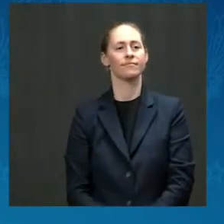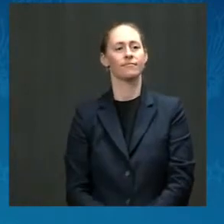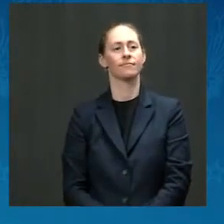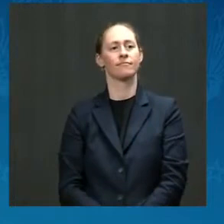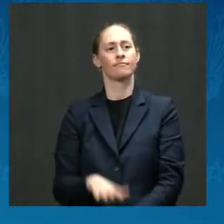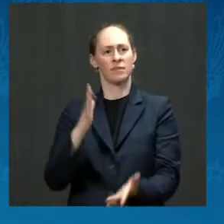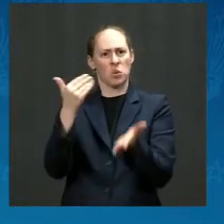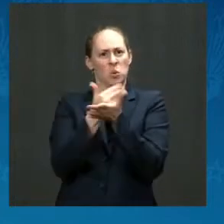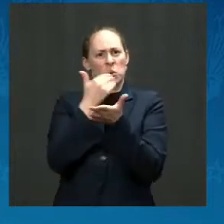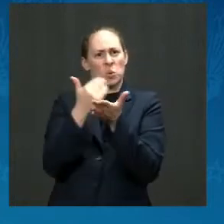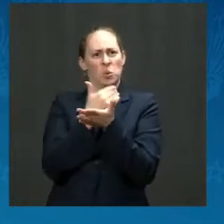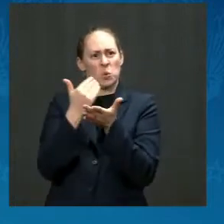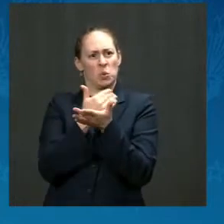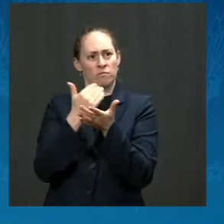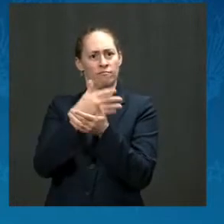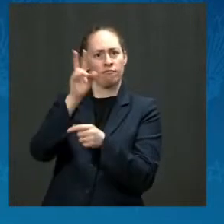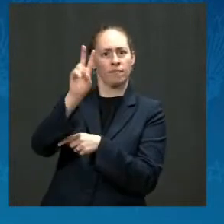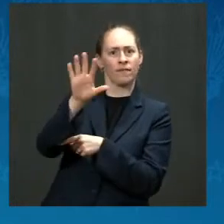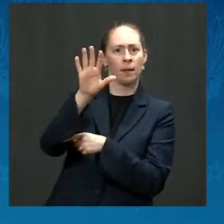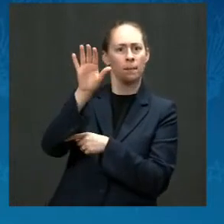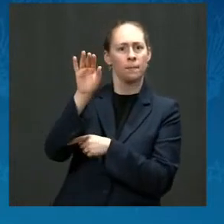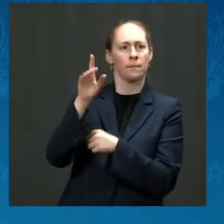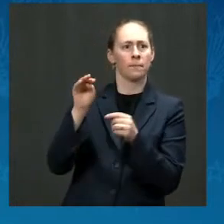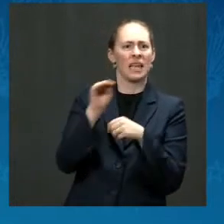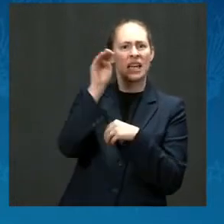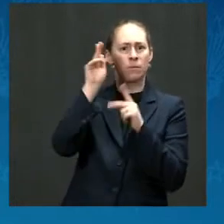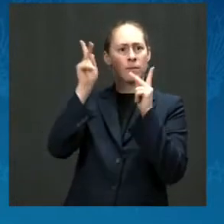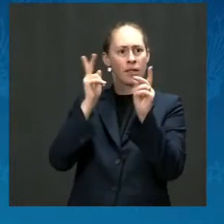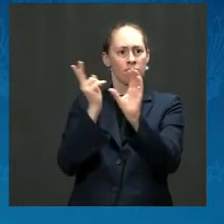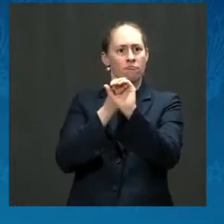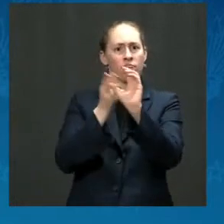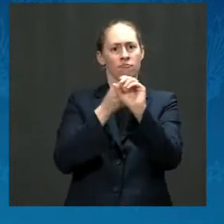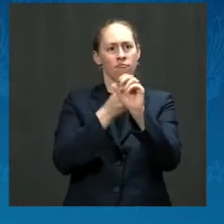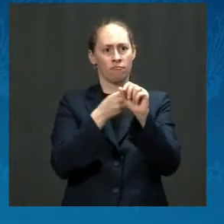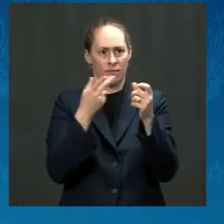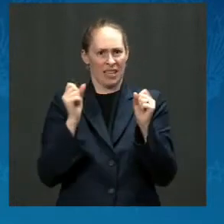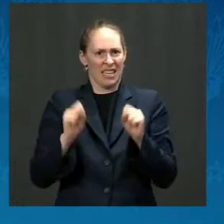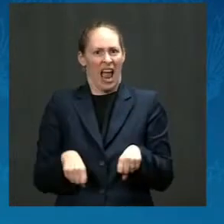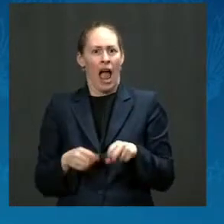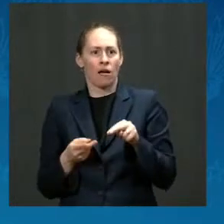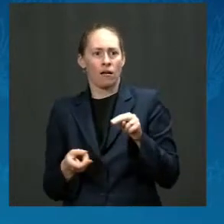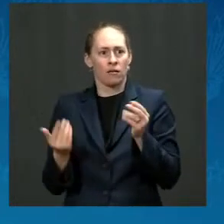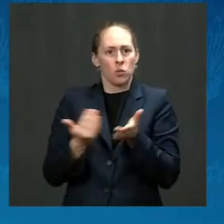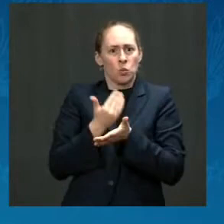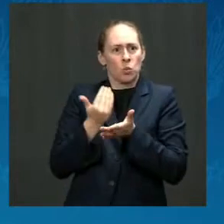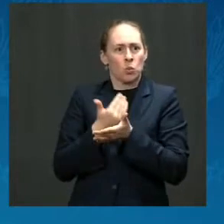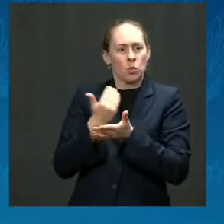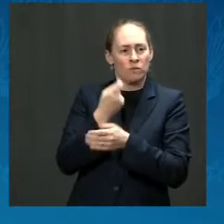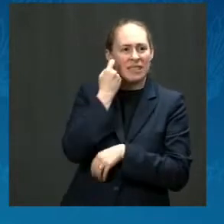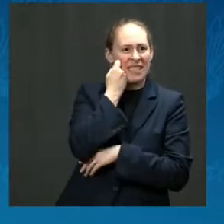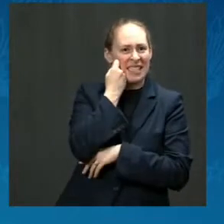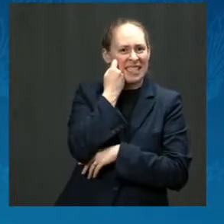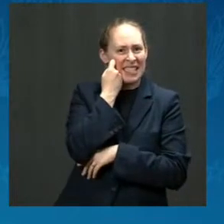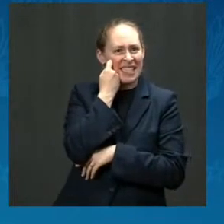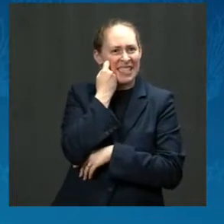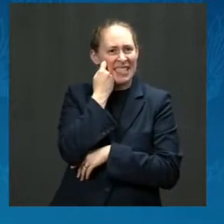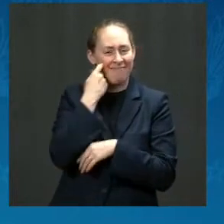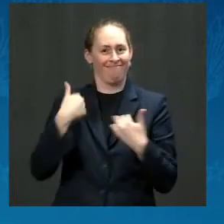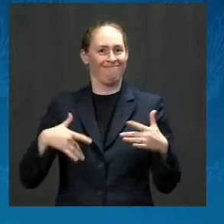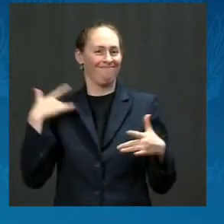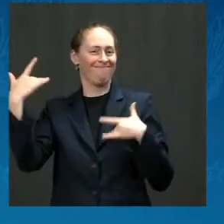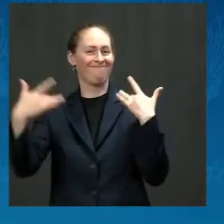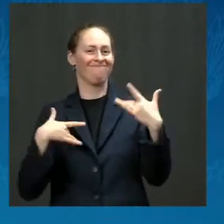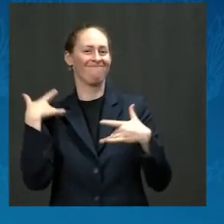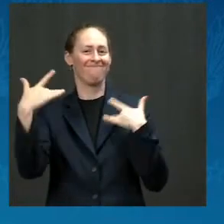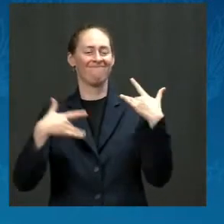since then have signed up for health coverage. 2.5 million people. That is 2.5 million people who